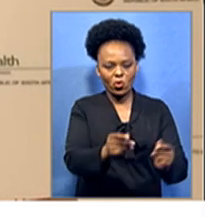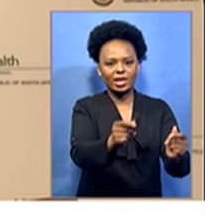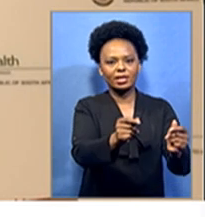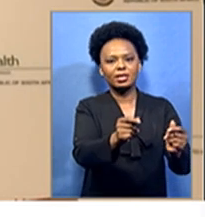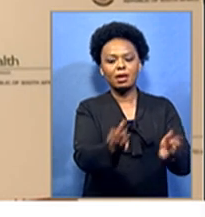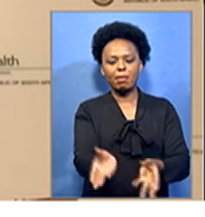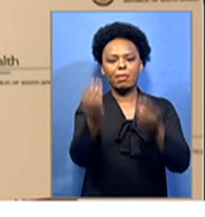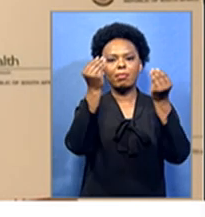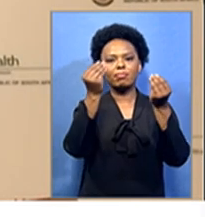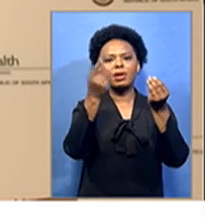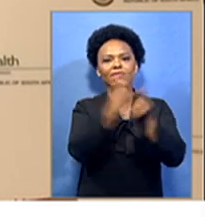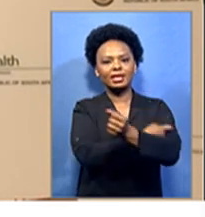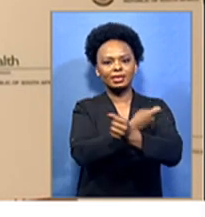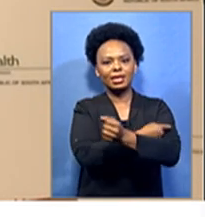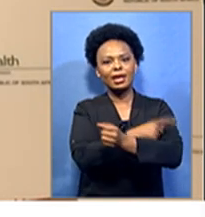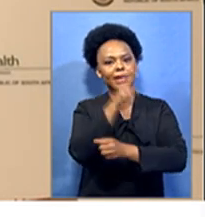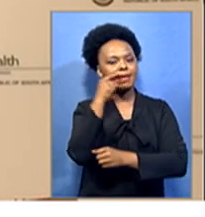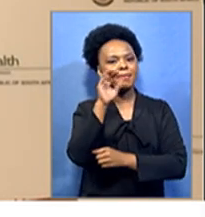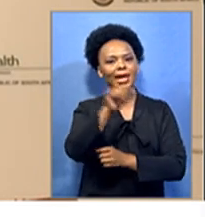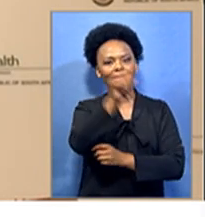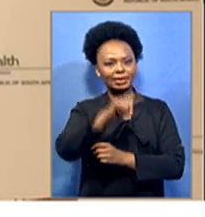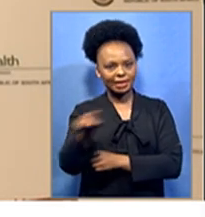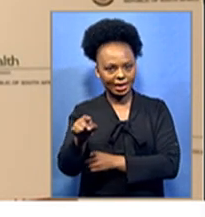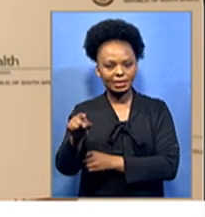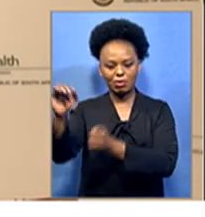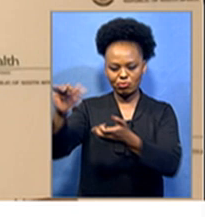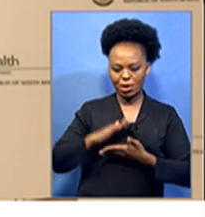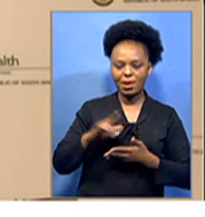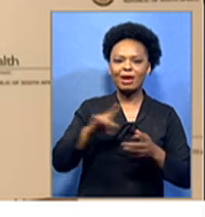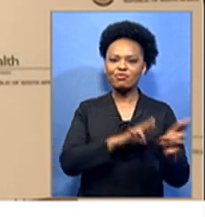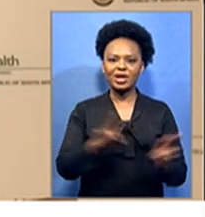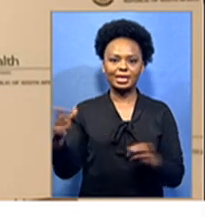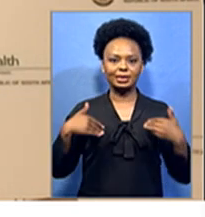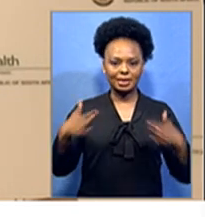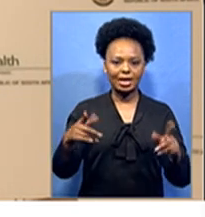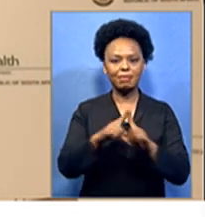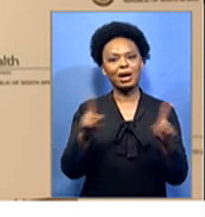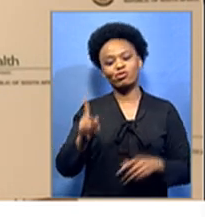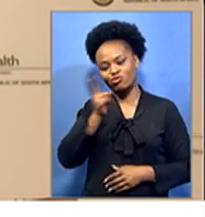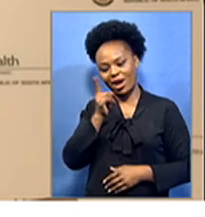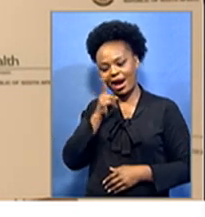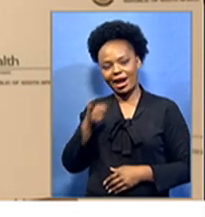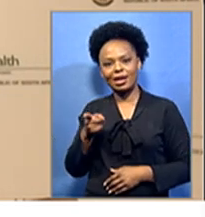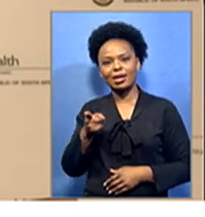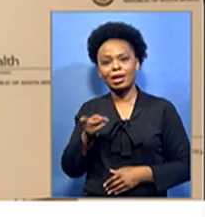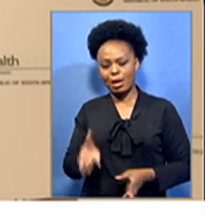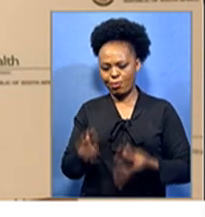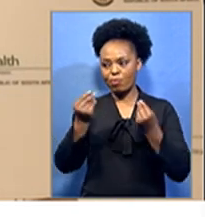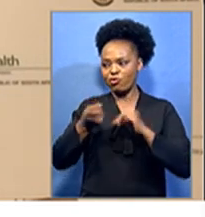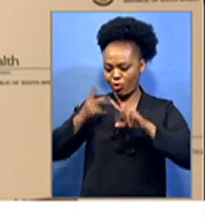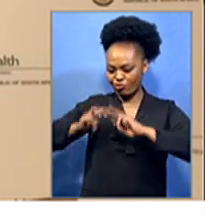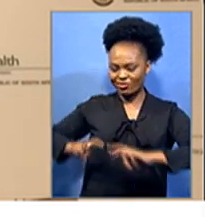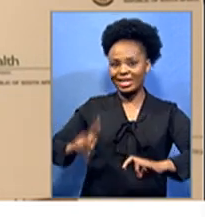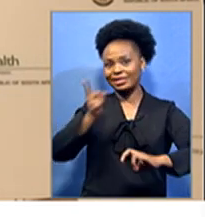was called AstraZeneca. We were ready to start, but then there's a trial, and there was a result came that indicated